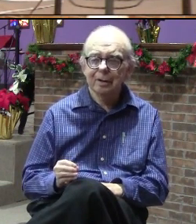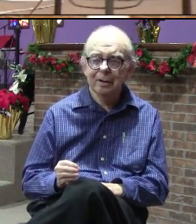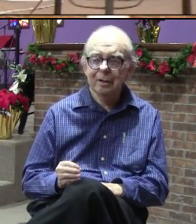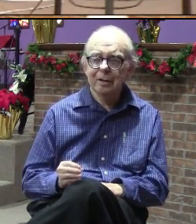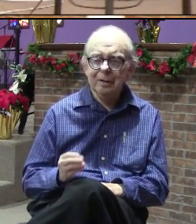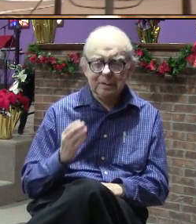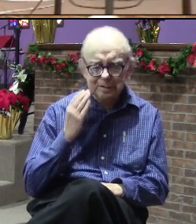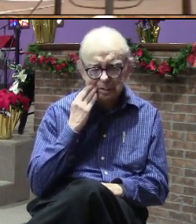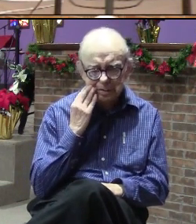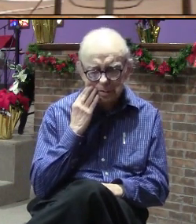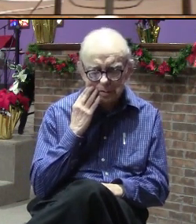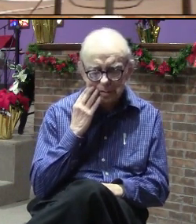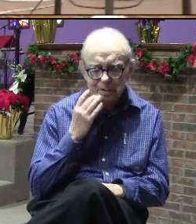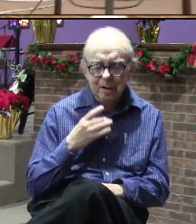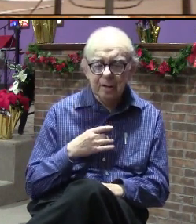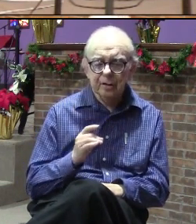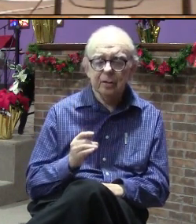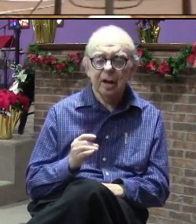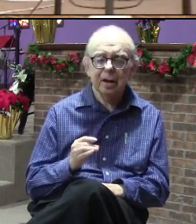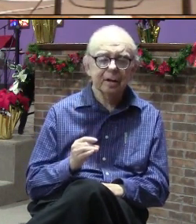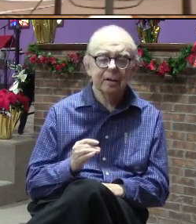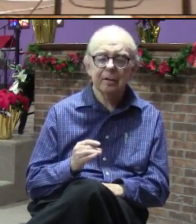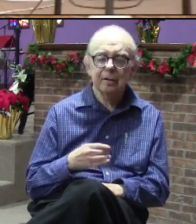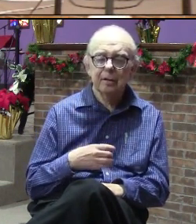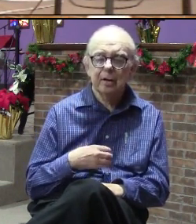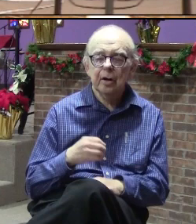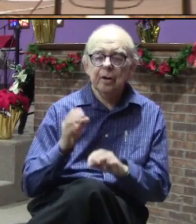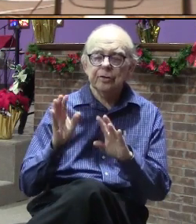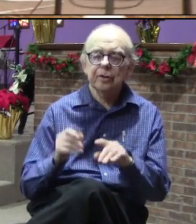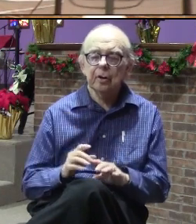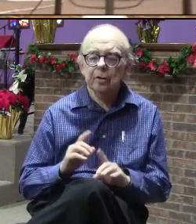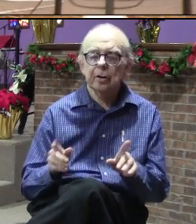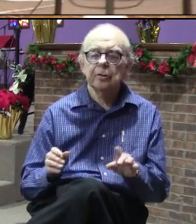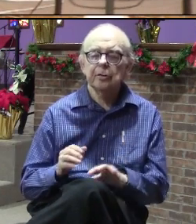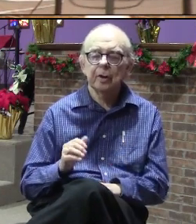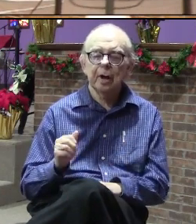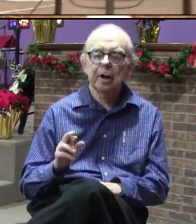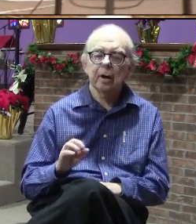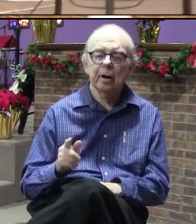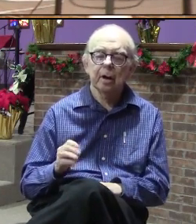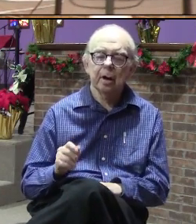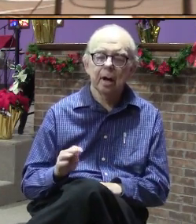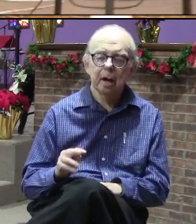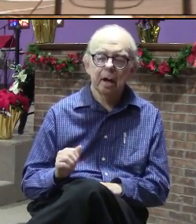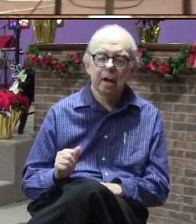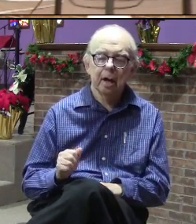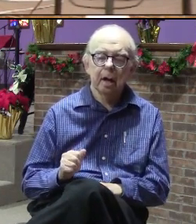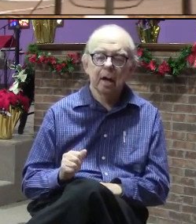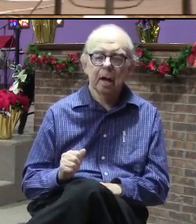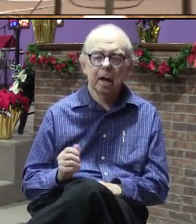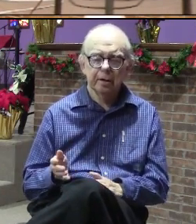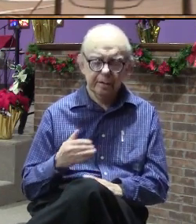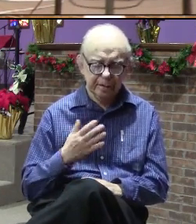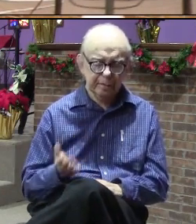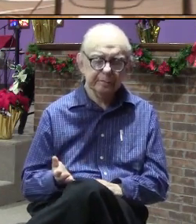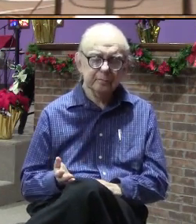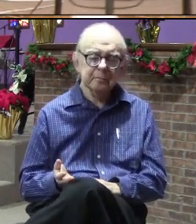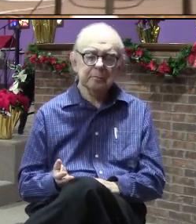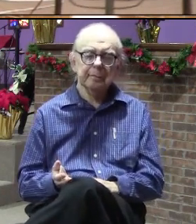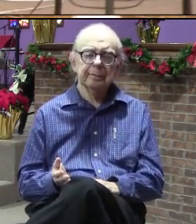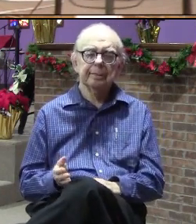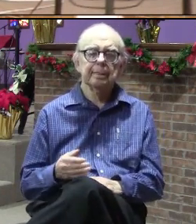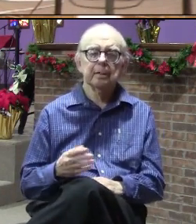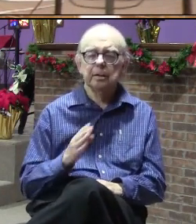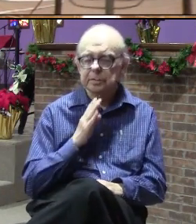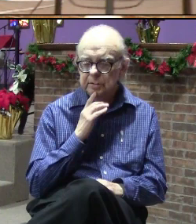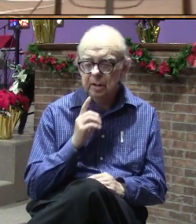You know, if you don't like snow, go to Arizona or someplace, you know? But anyway, you're here. And so let's just